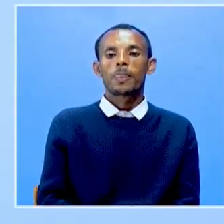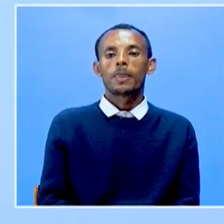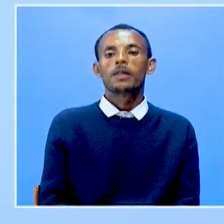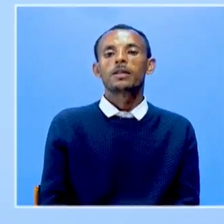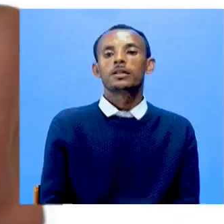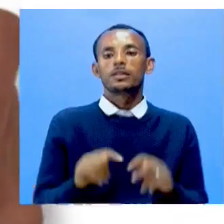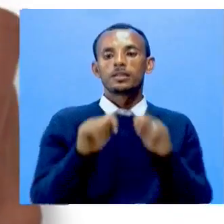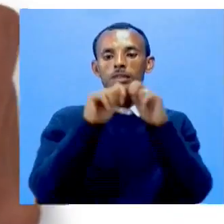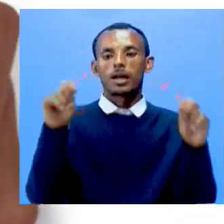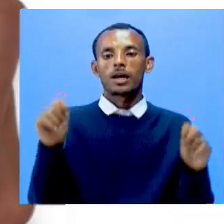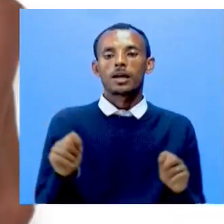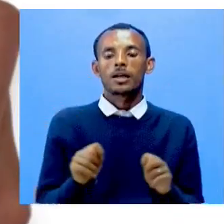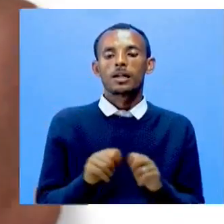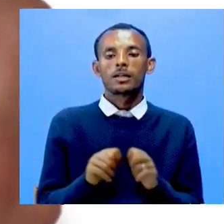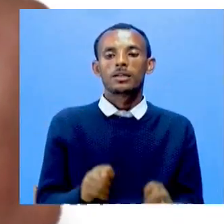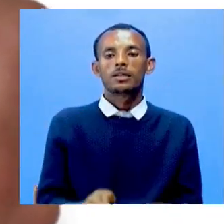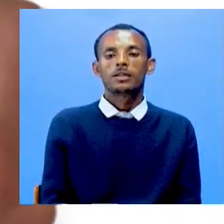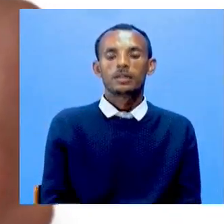HDE.